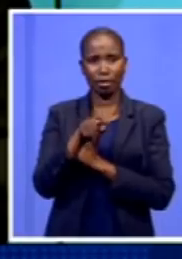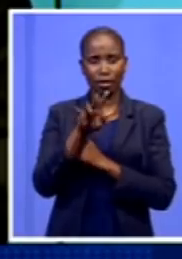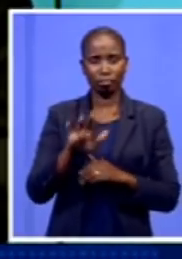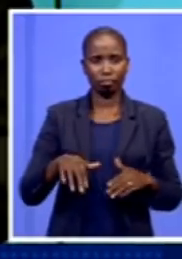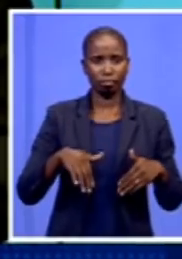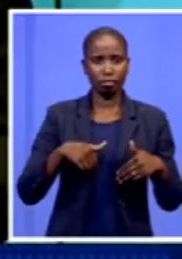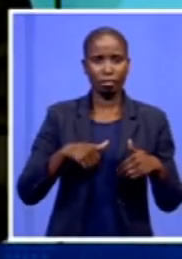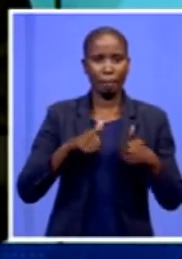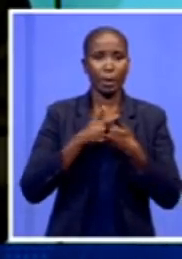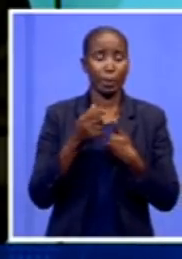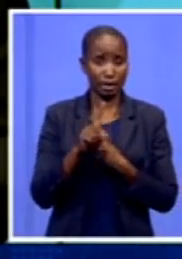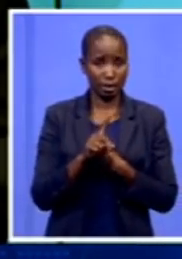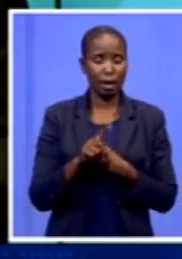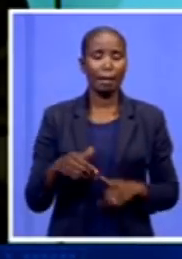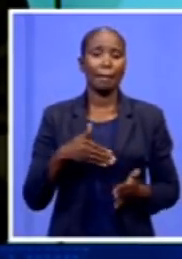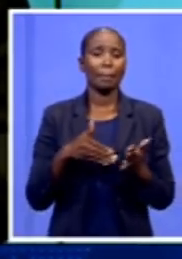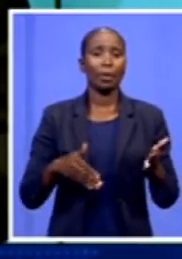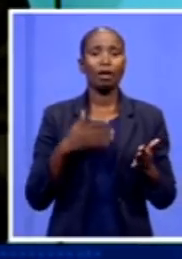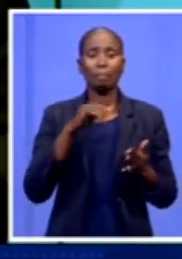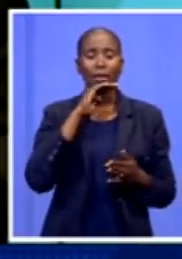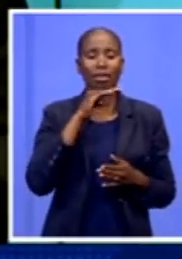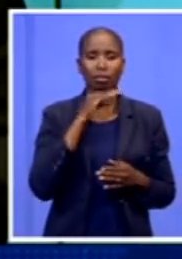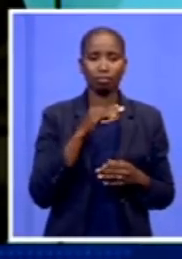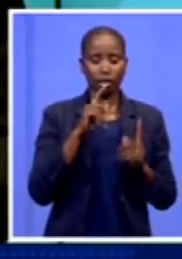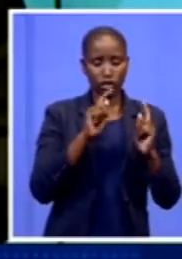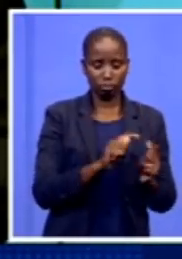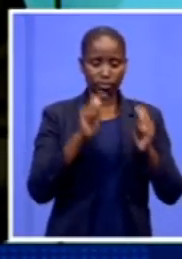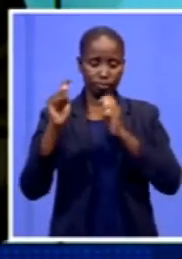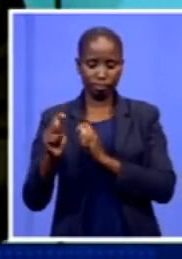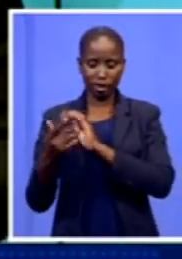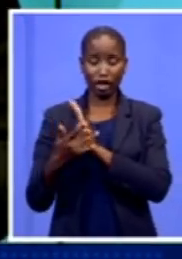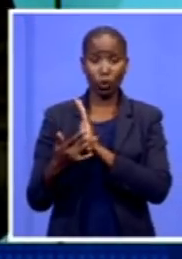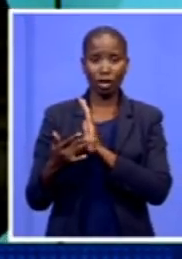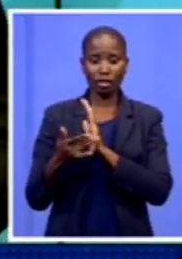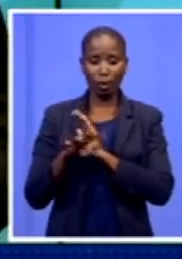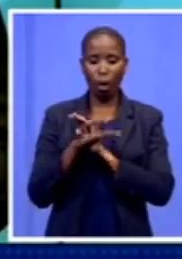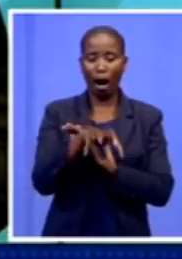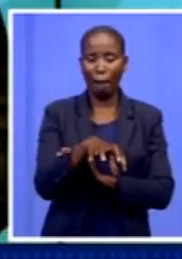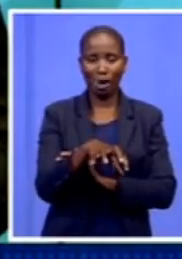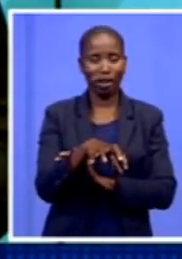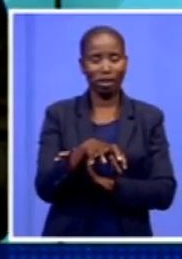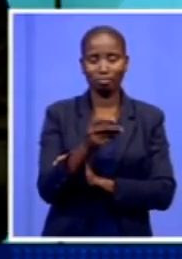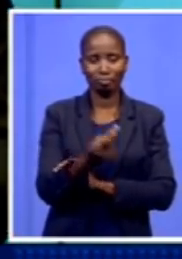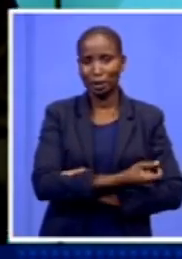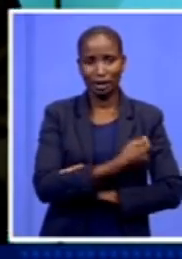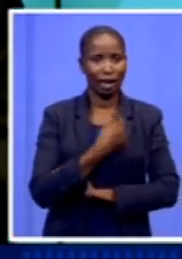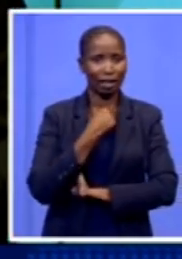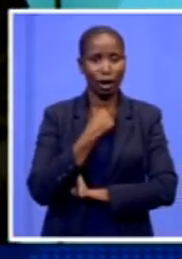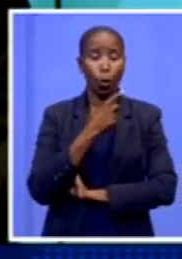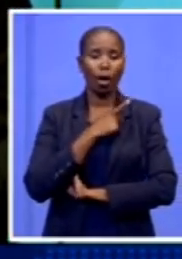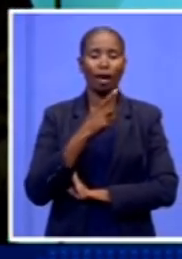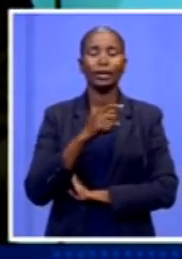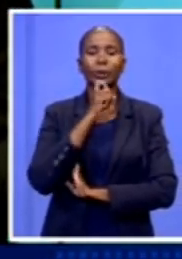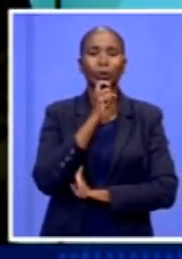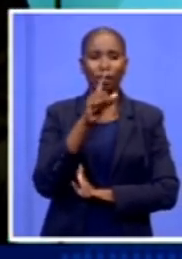to transfer technology to the hub through non-exclusive licenses to produce as well